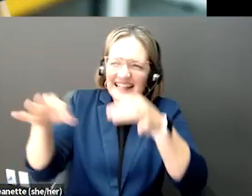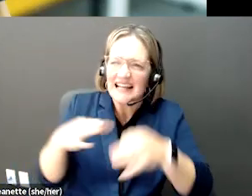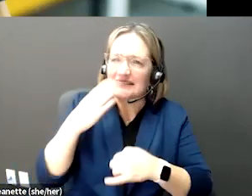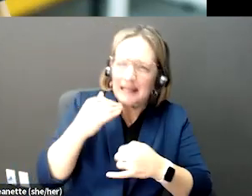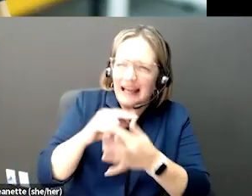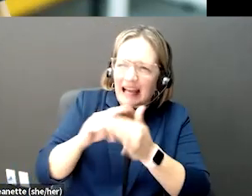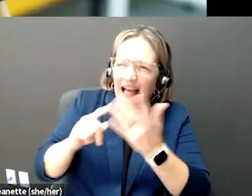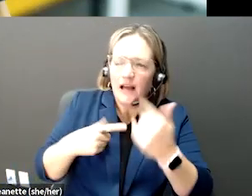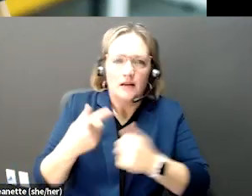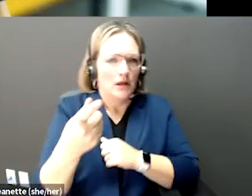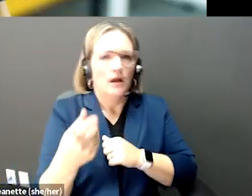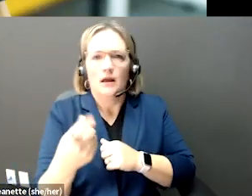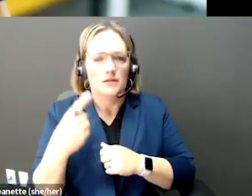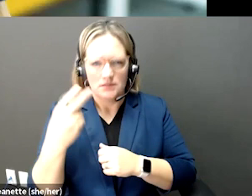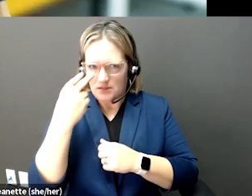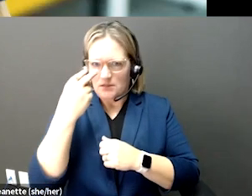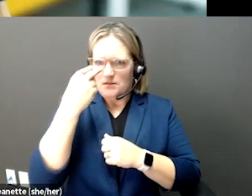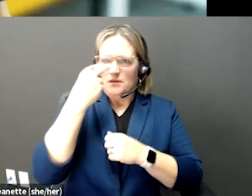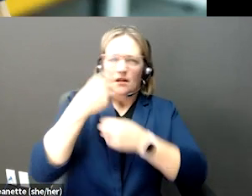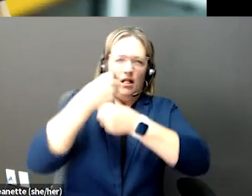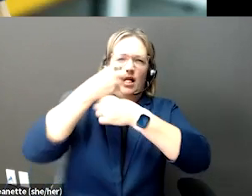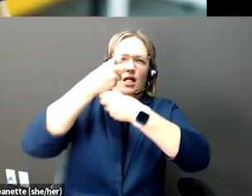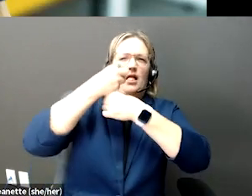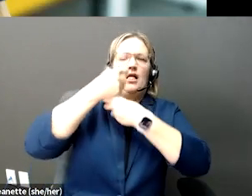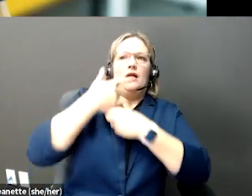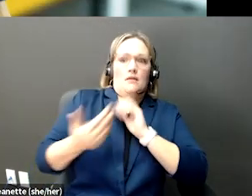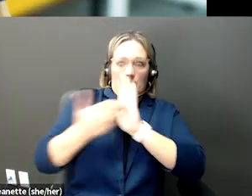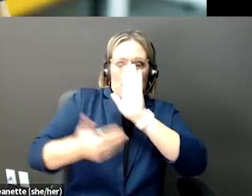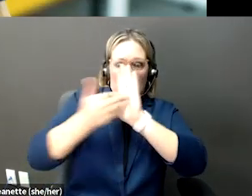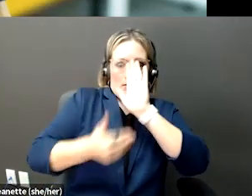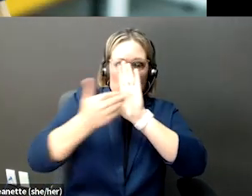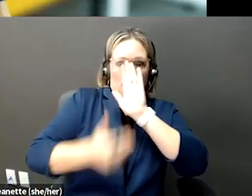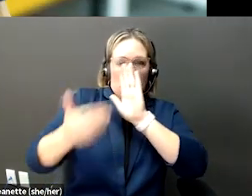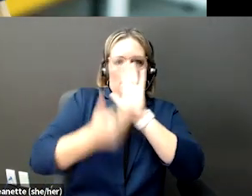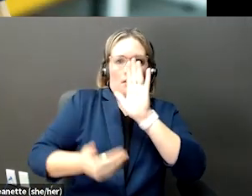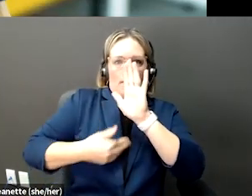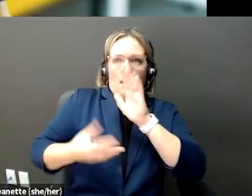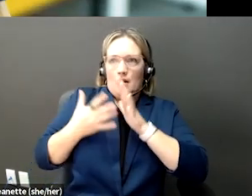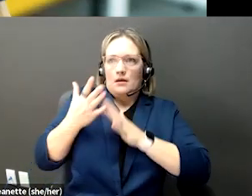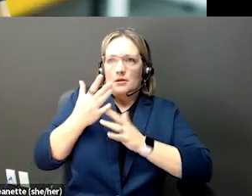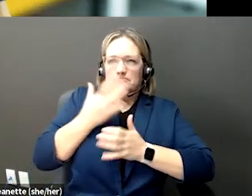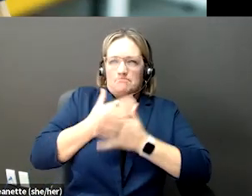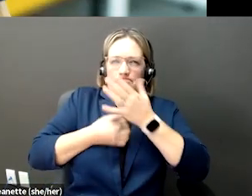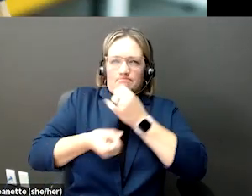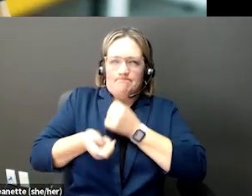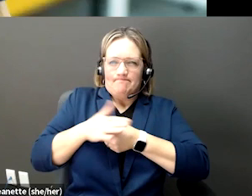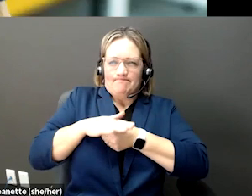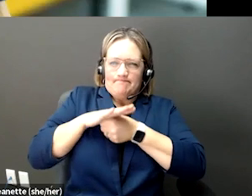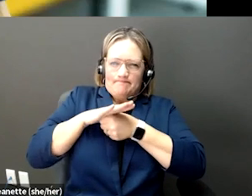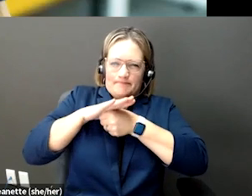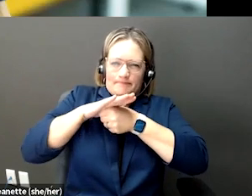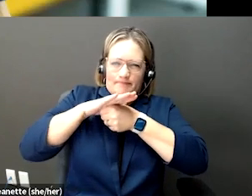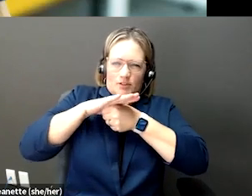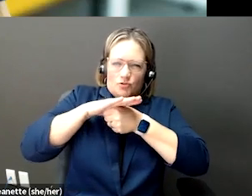it over and over. I was under so much stress. It takes time to create a